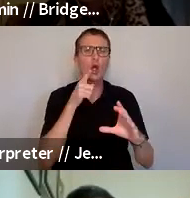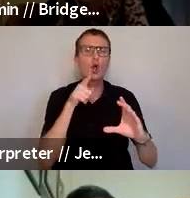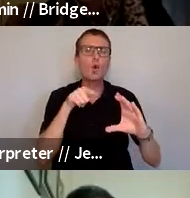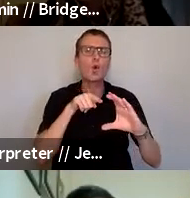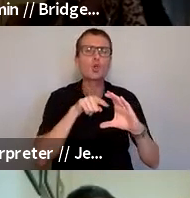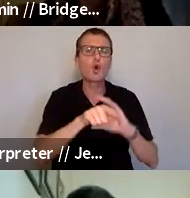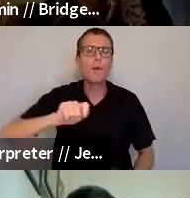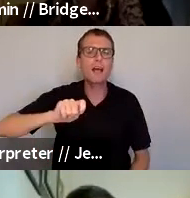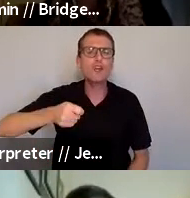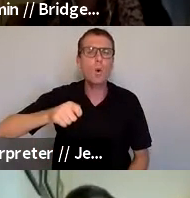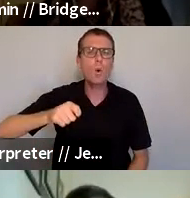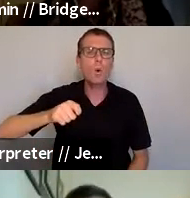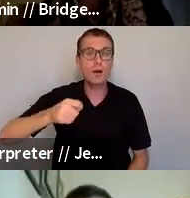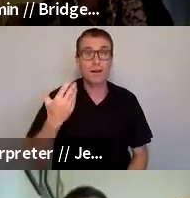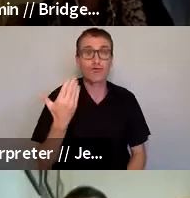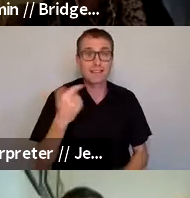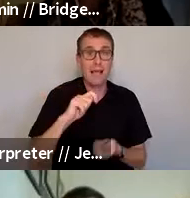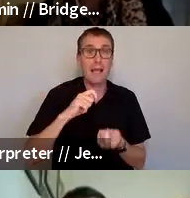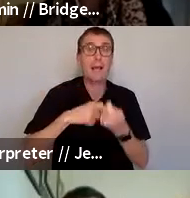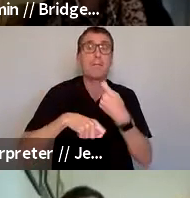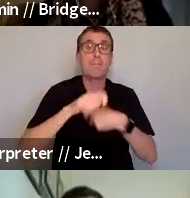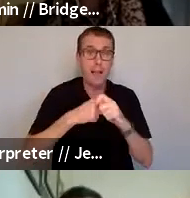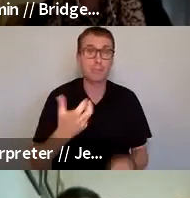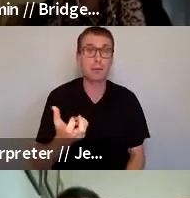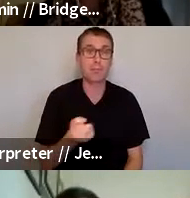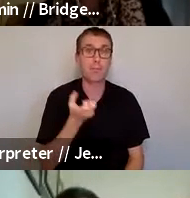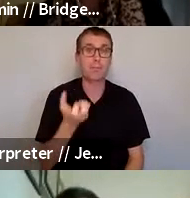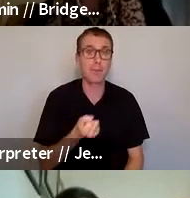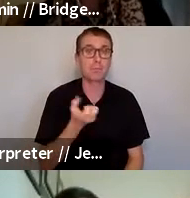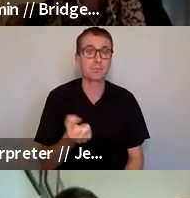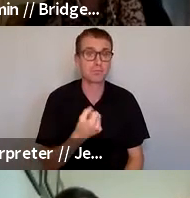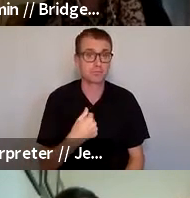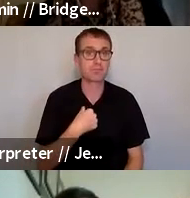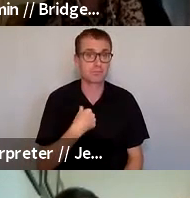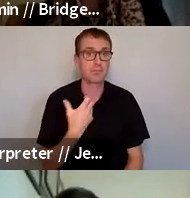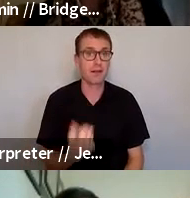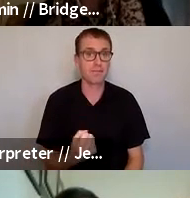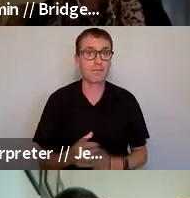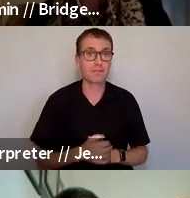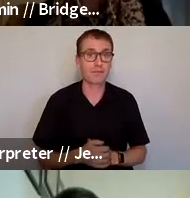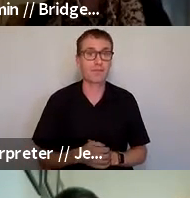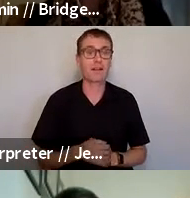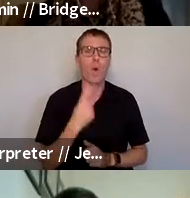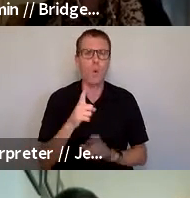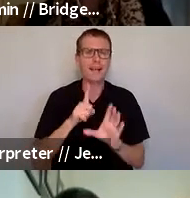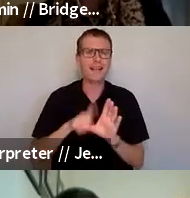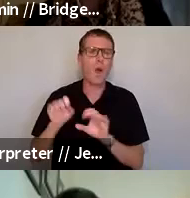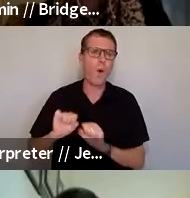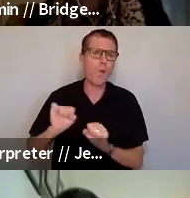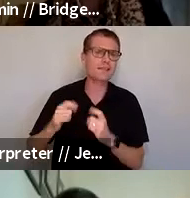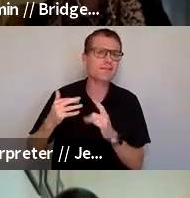just recently happened. Just, I think, during the first week of lockdown, after waiting for about a year to be monetized, I finally got that